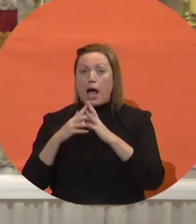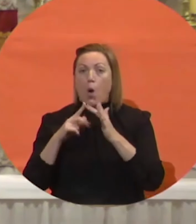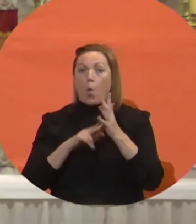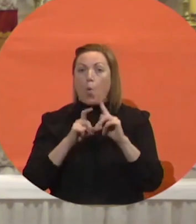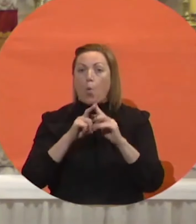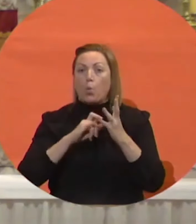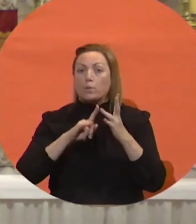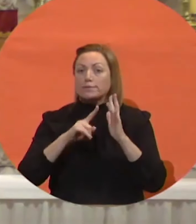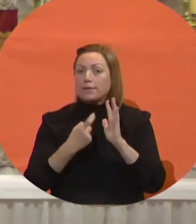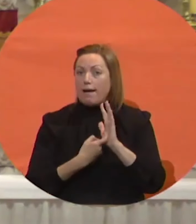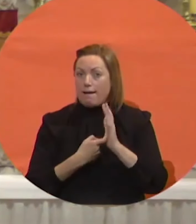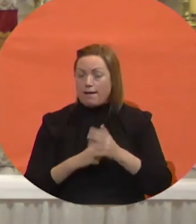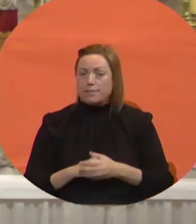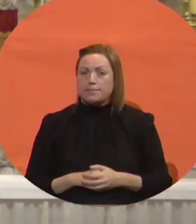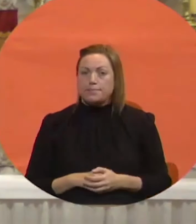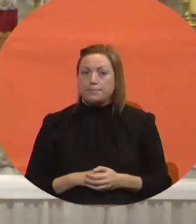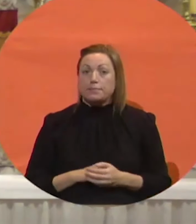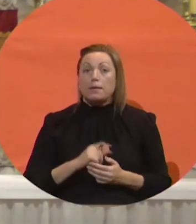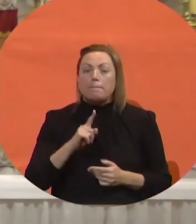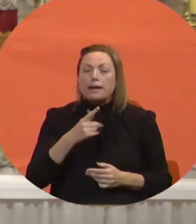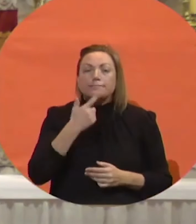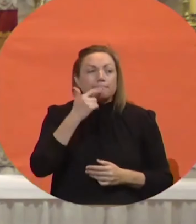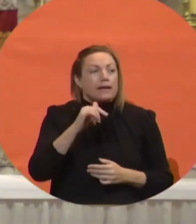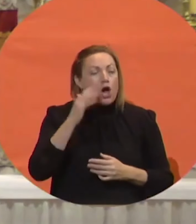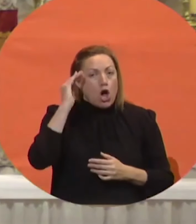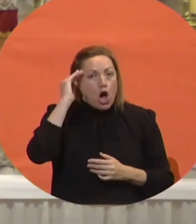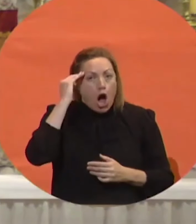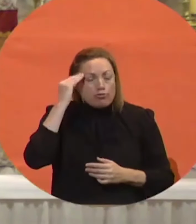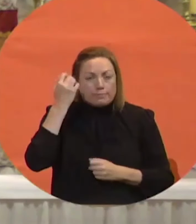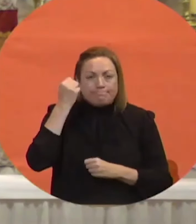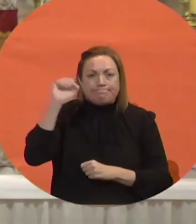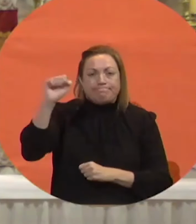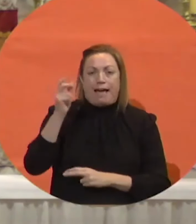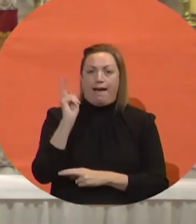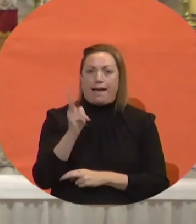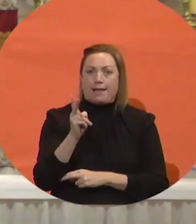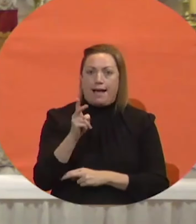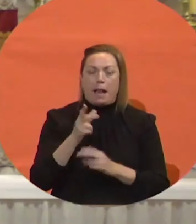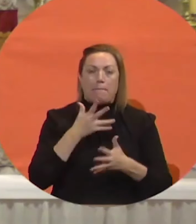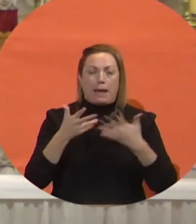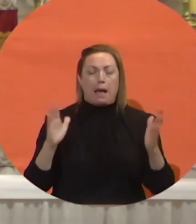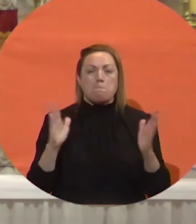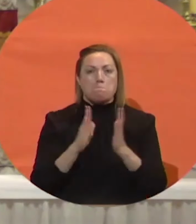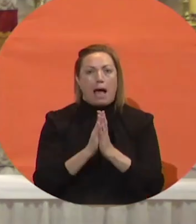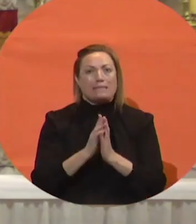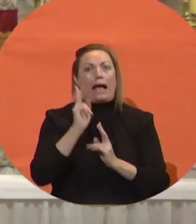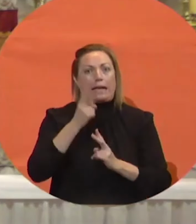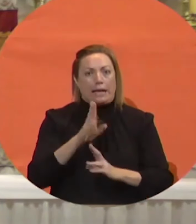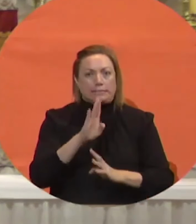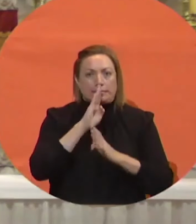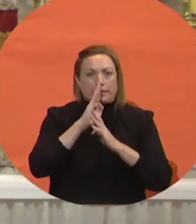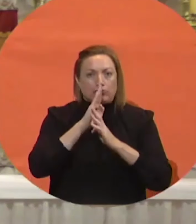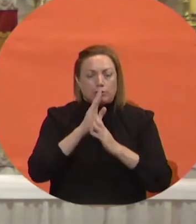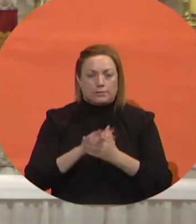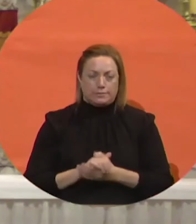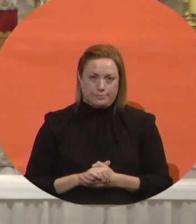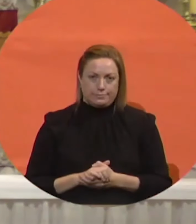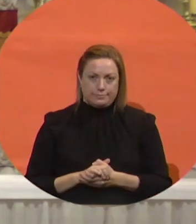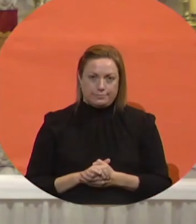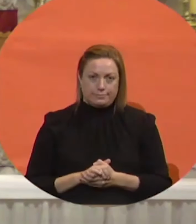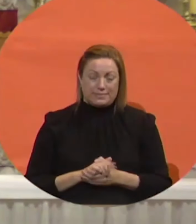But when the Irish rebelled again, Mass was driven underground, and eventually the last convict